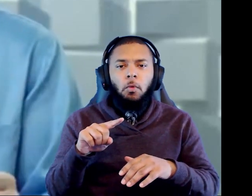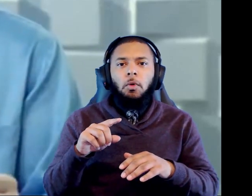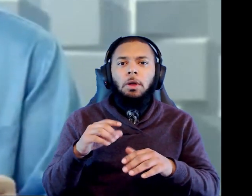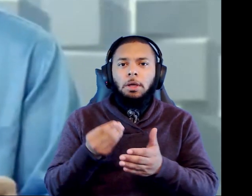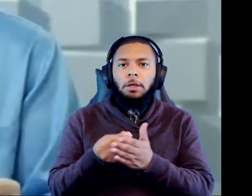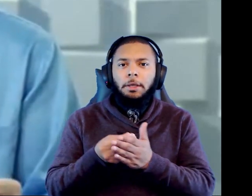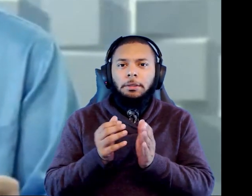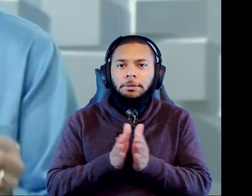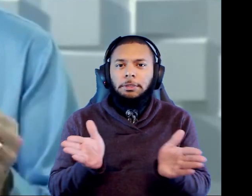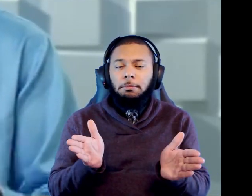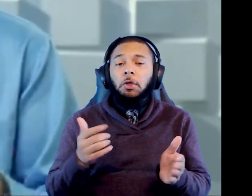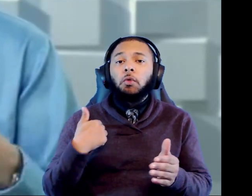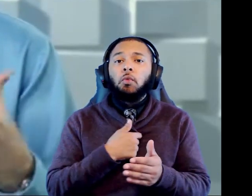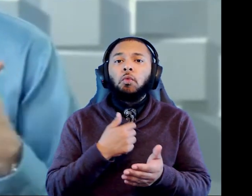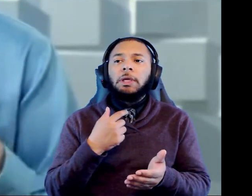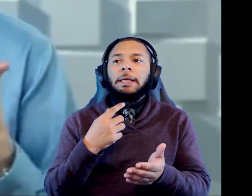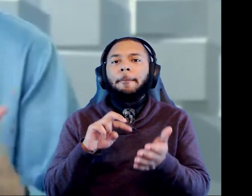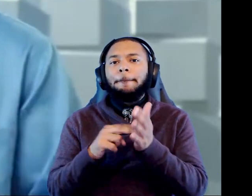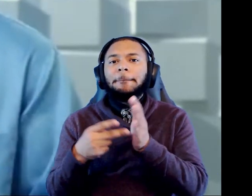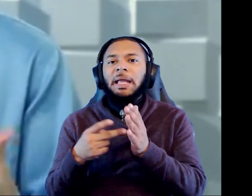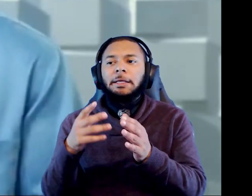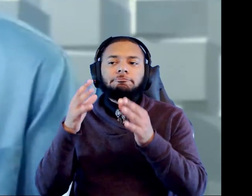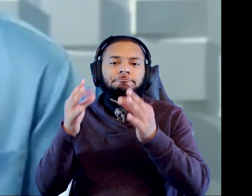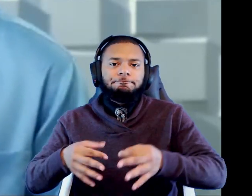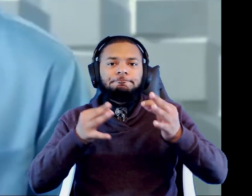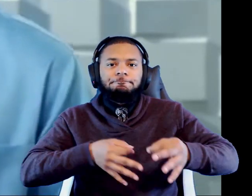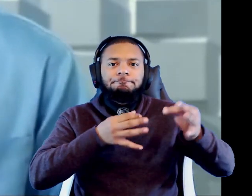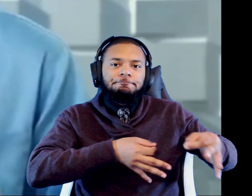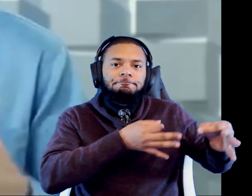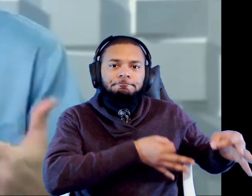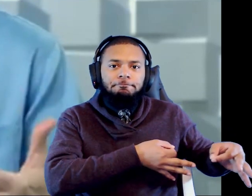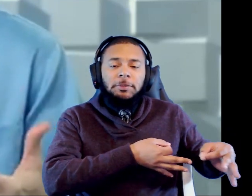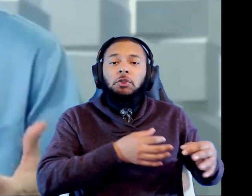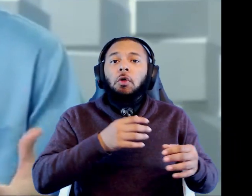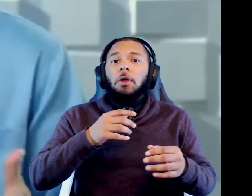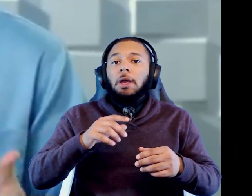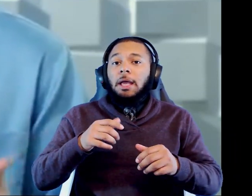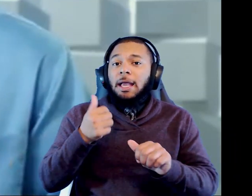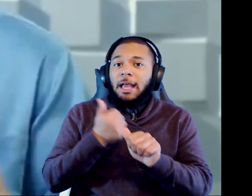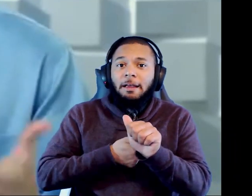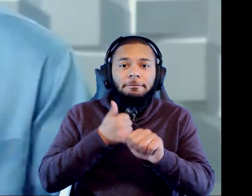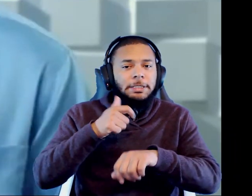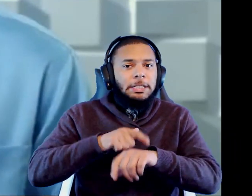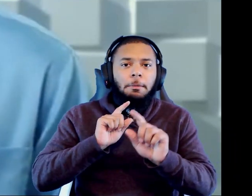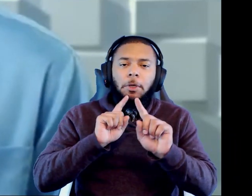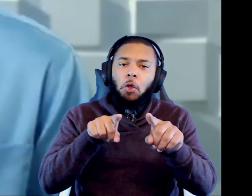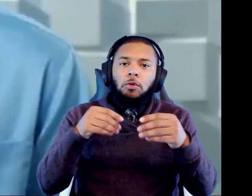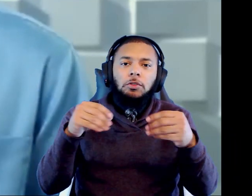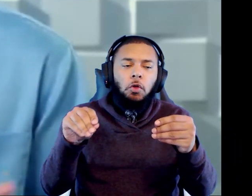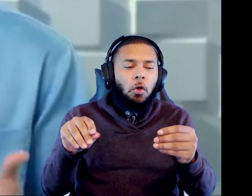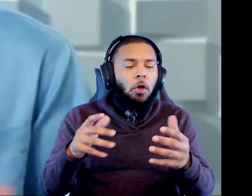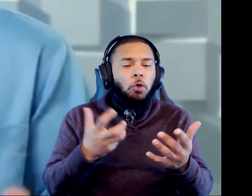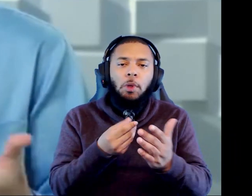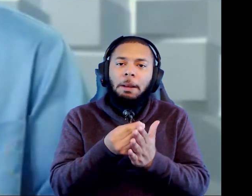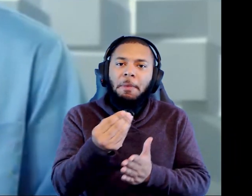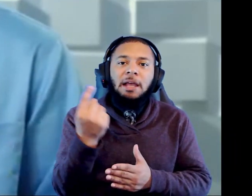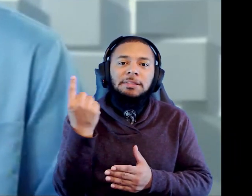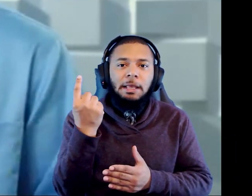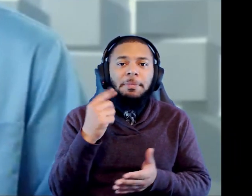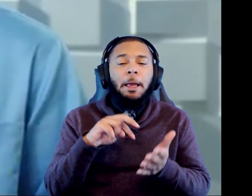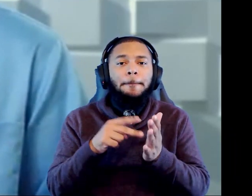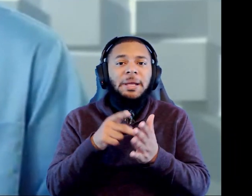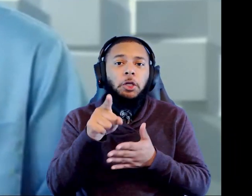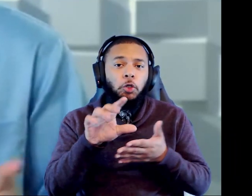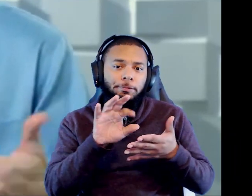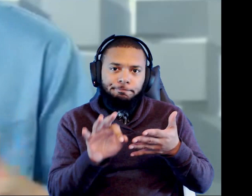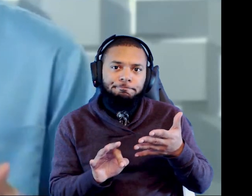making choices. So each and every day, every time you go into a store, every time that you go to buy anything, you are making a